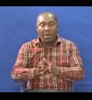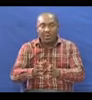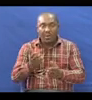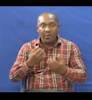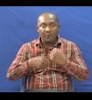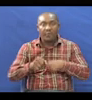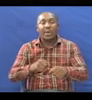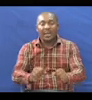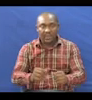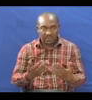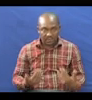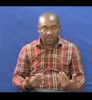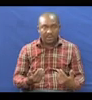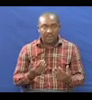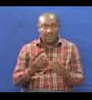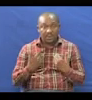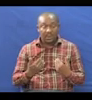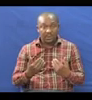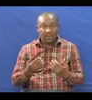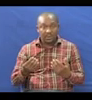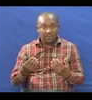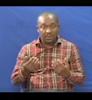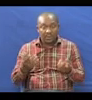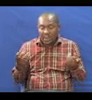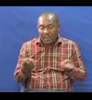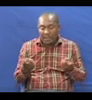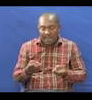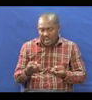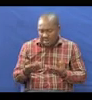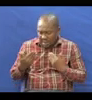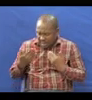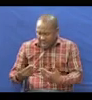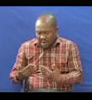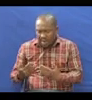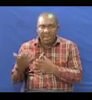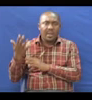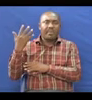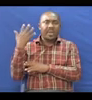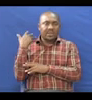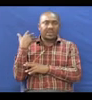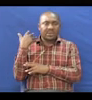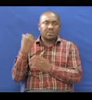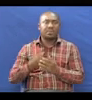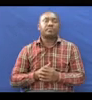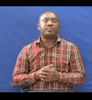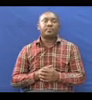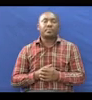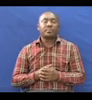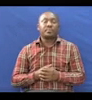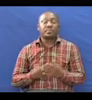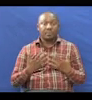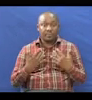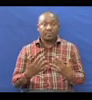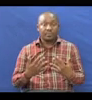used, so that we can compare it from their past to the present society. After introducing